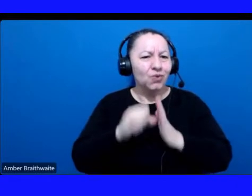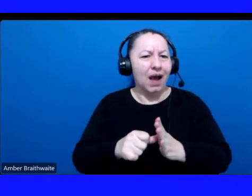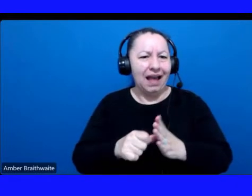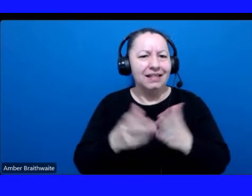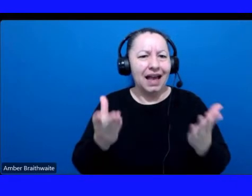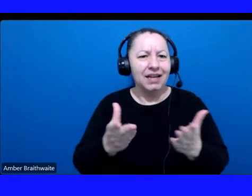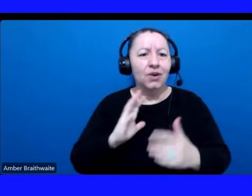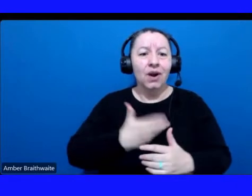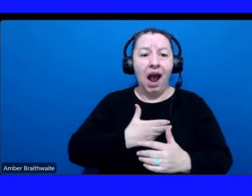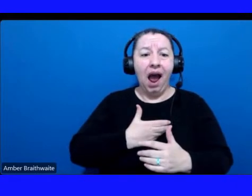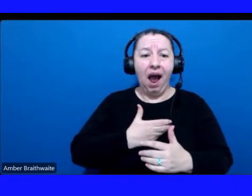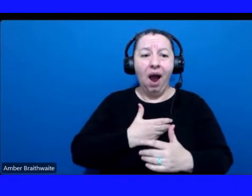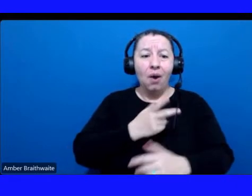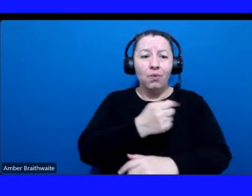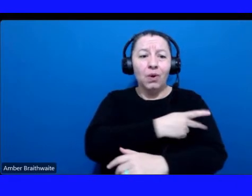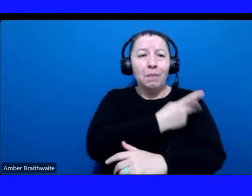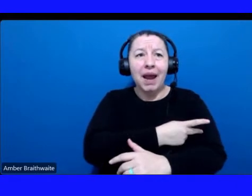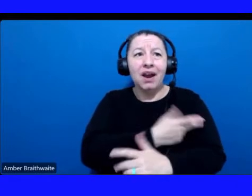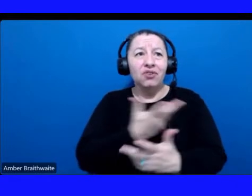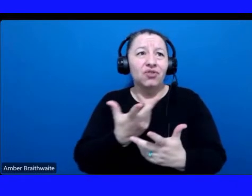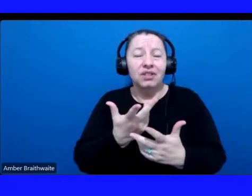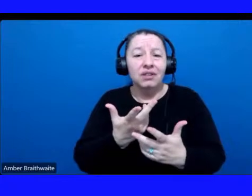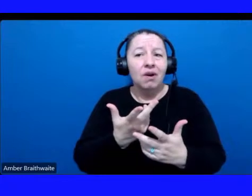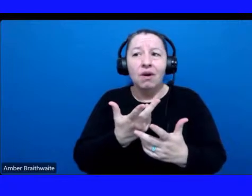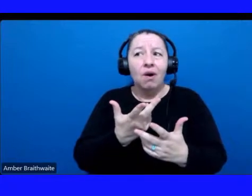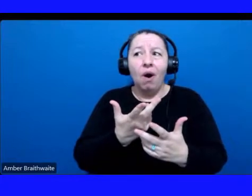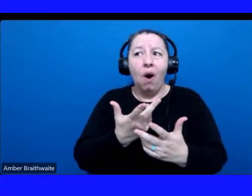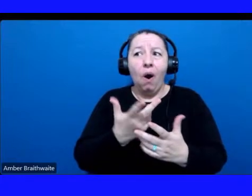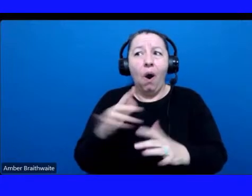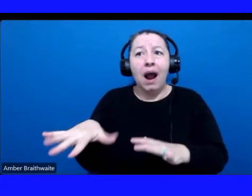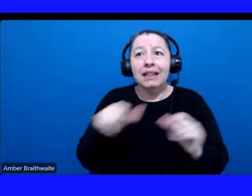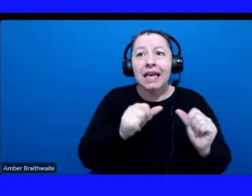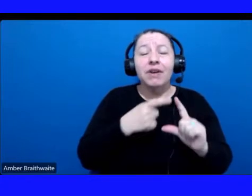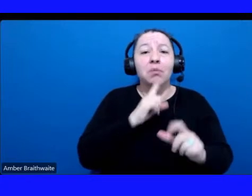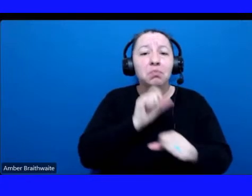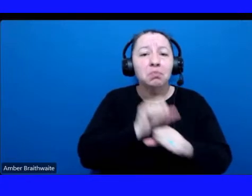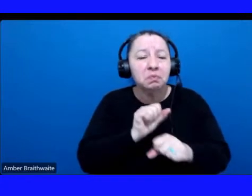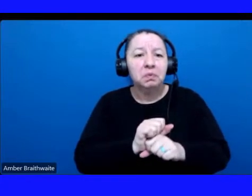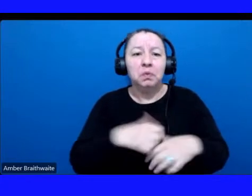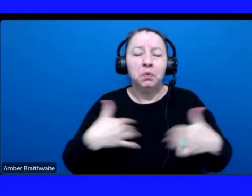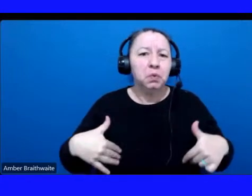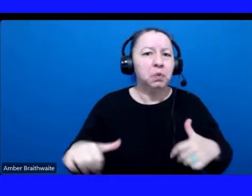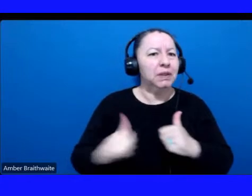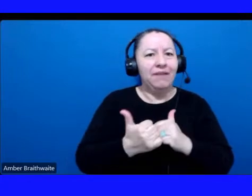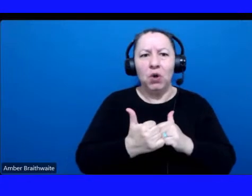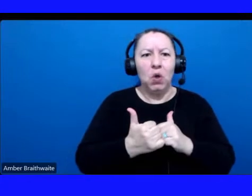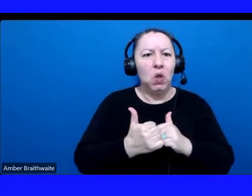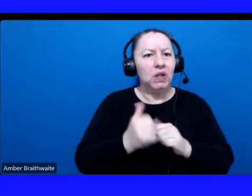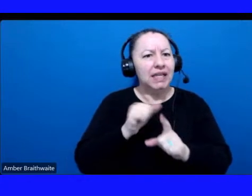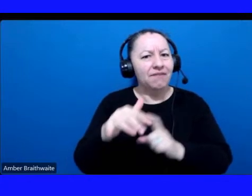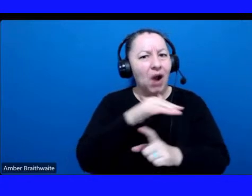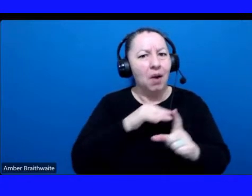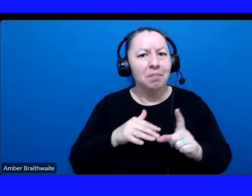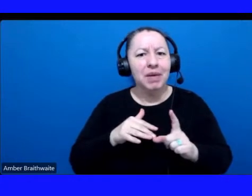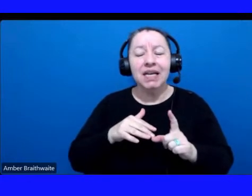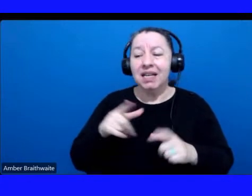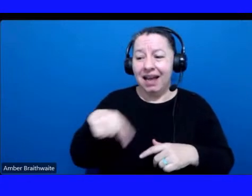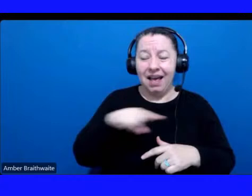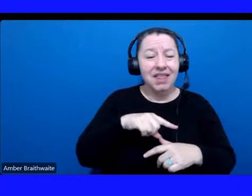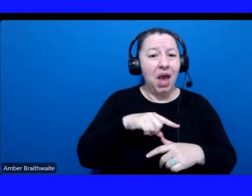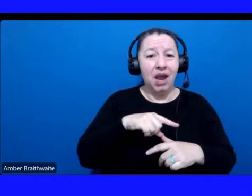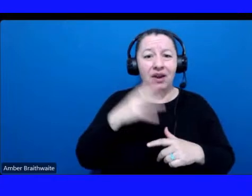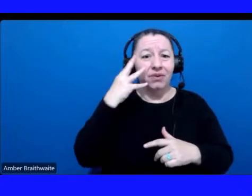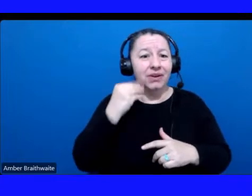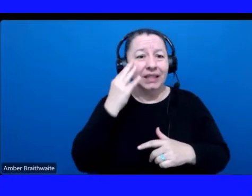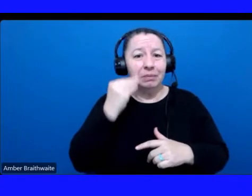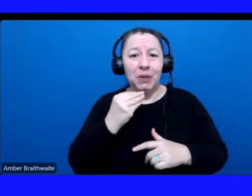very careful not to require or steer patients. There's a desire to help patients